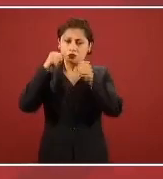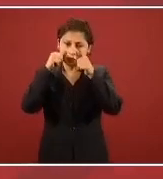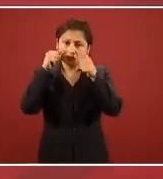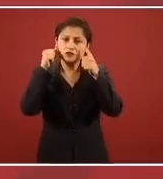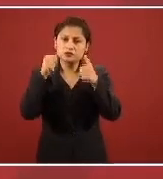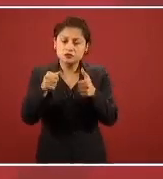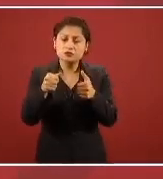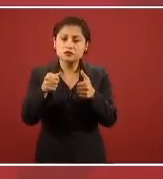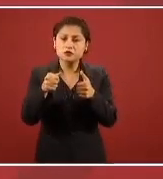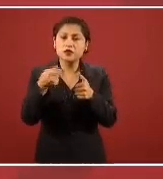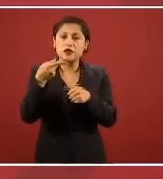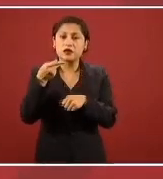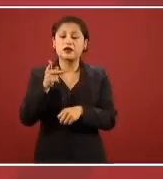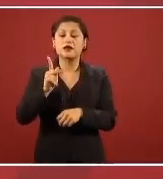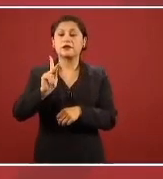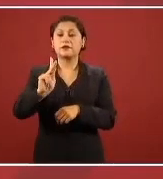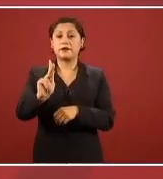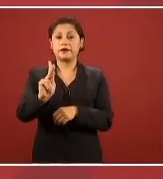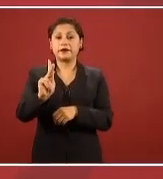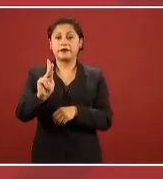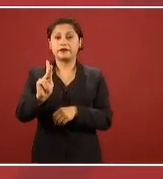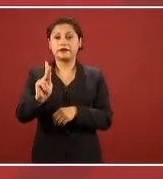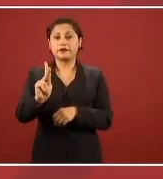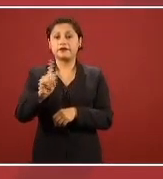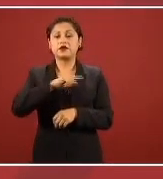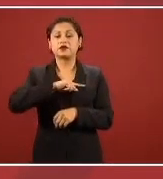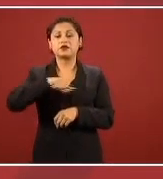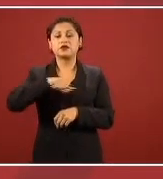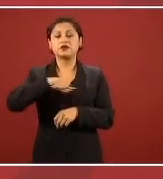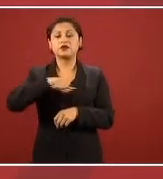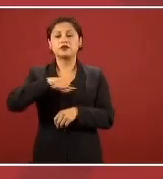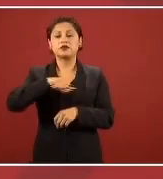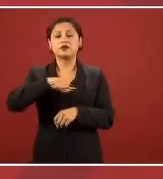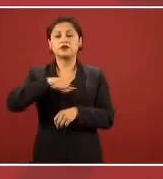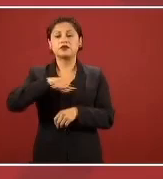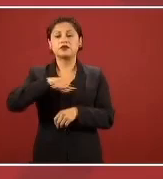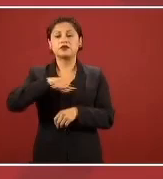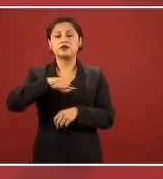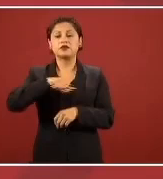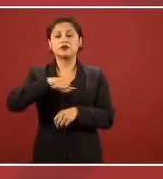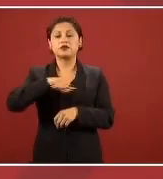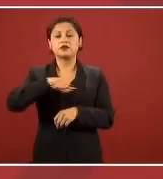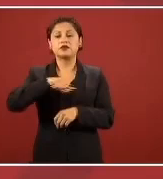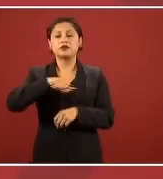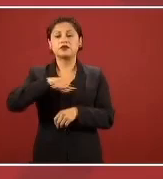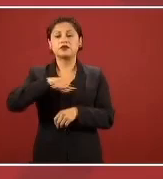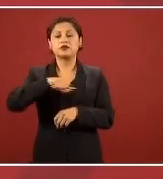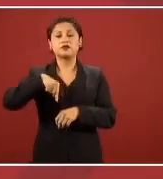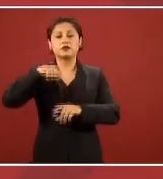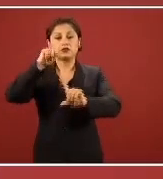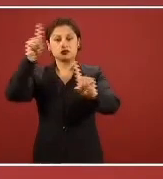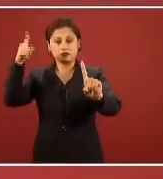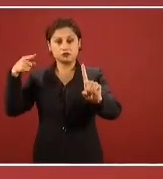nosotros tenemos un propósito central. But we have one central